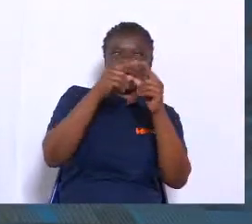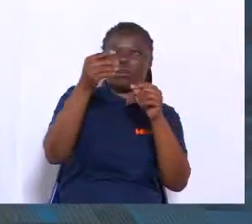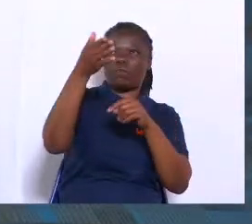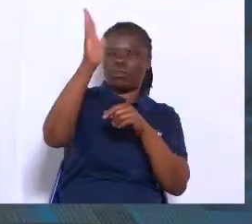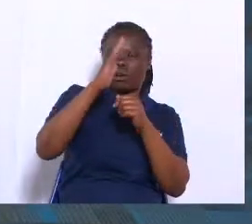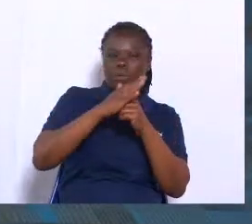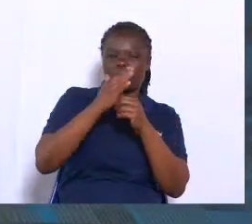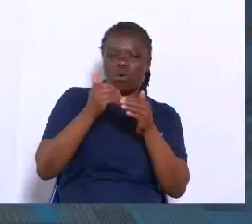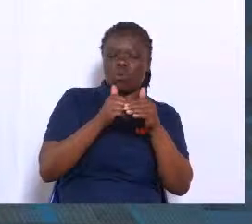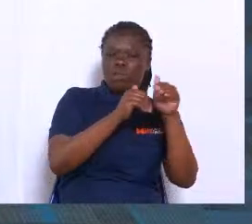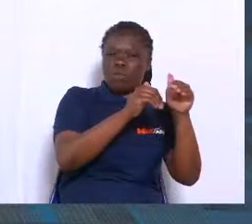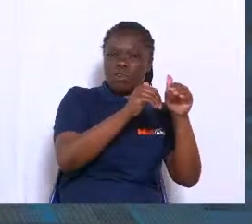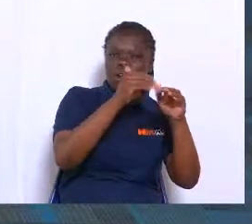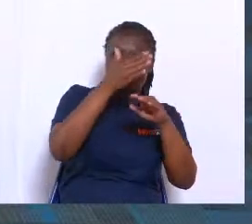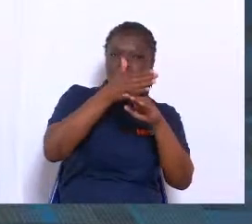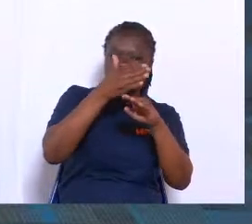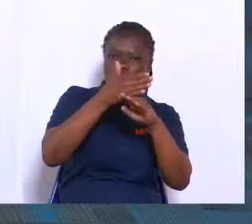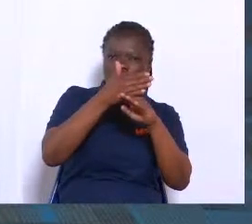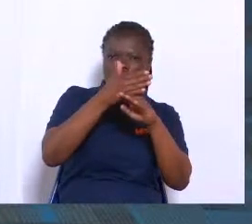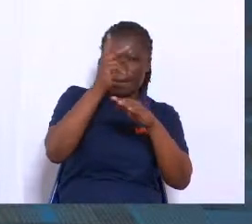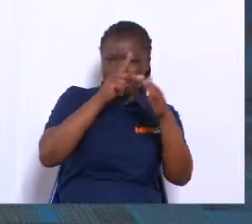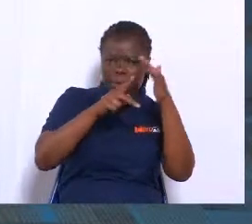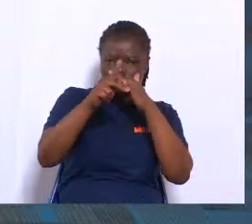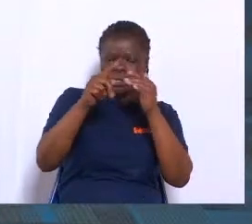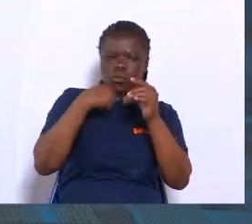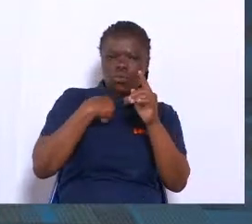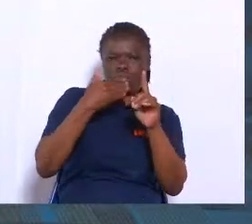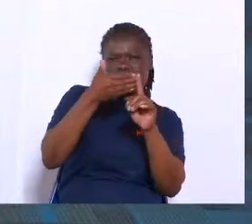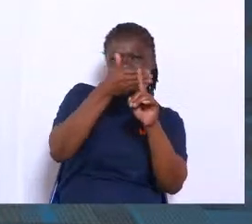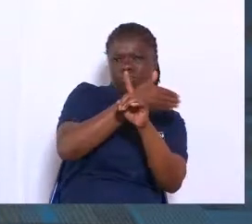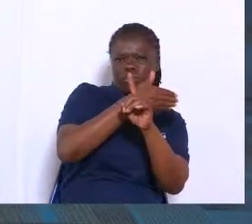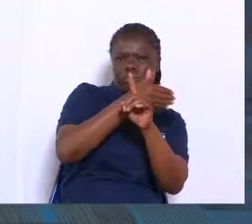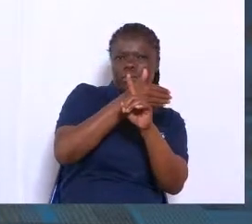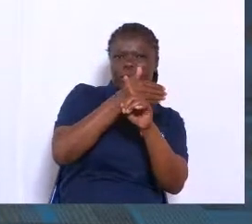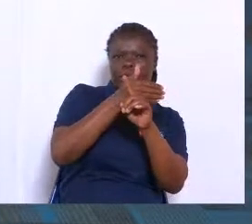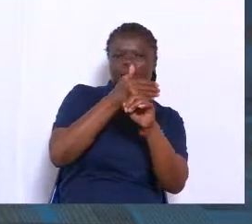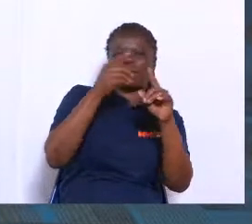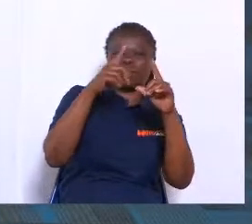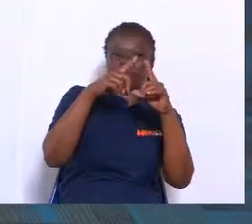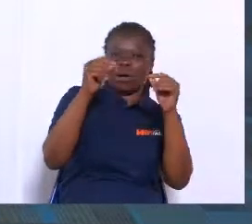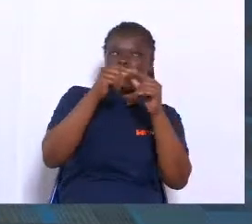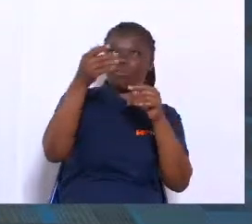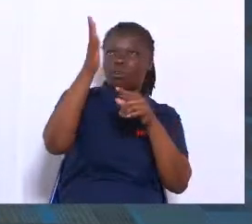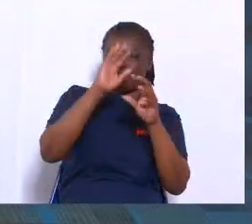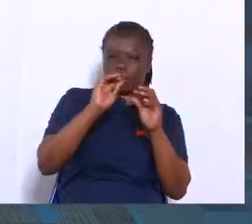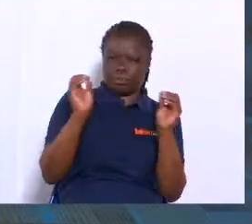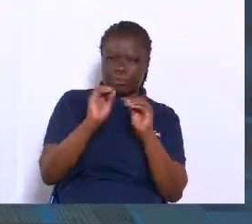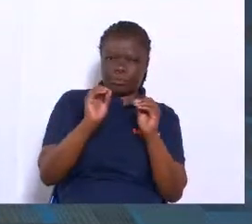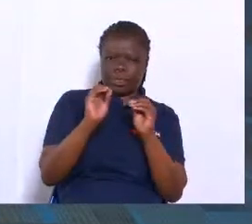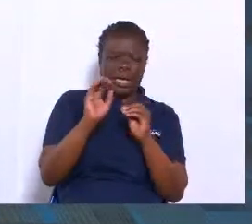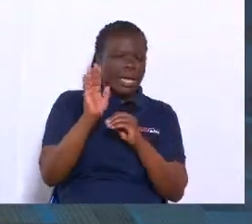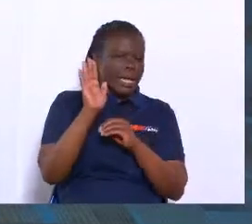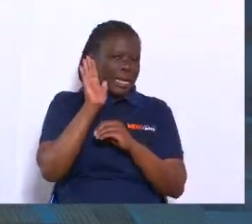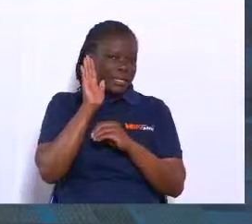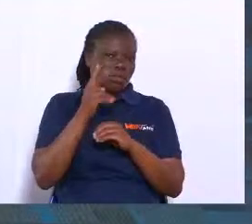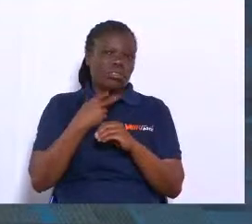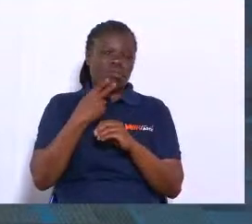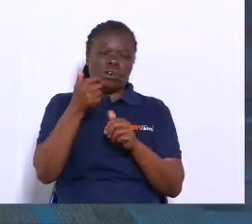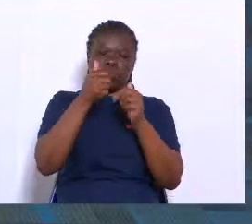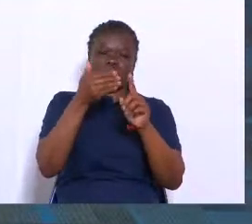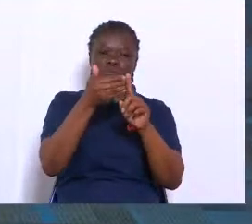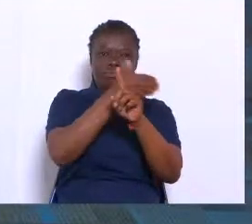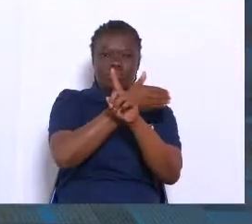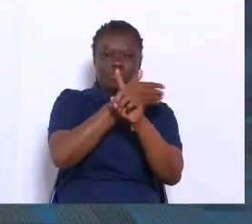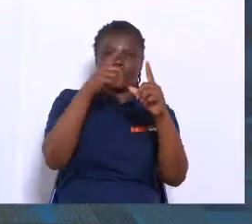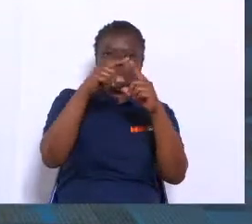false leaders that deter from Scripture. We shall not listen to voices that take us away from the Bible. How then shall